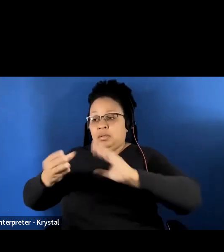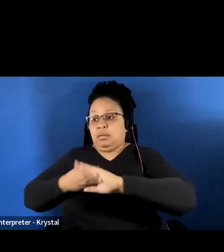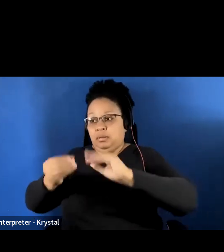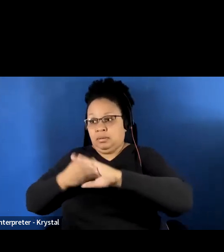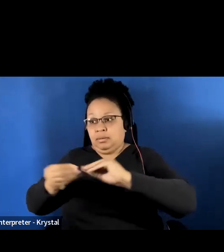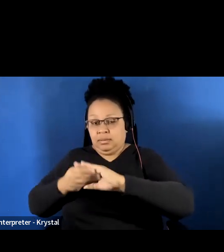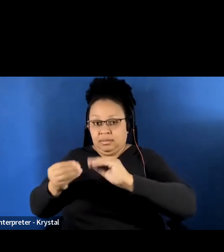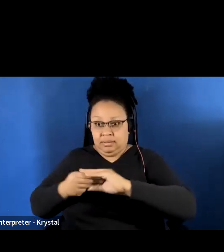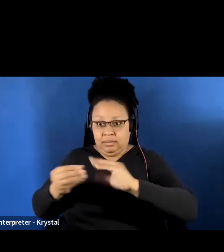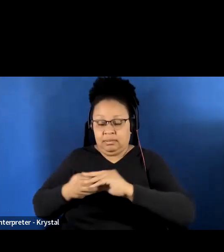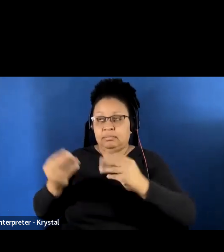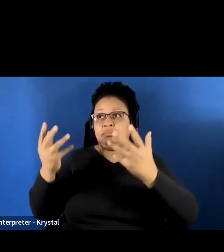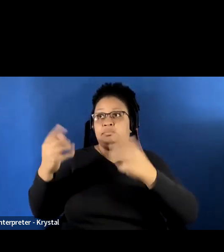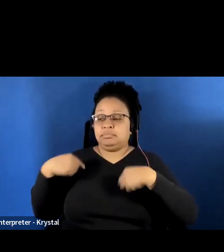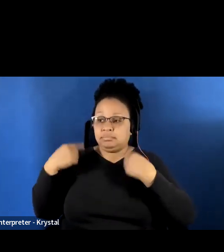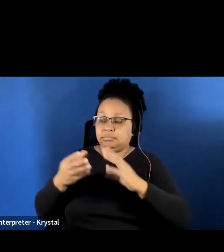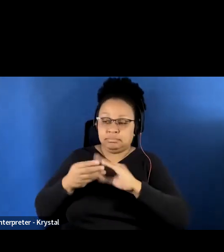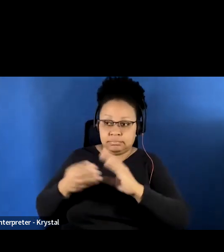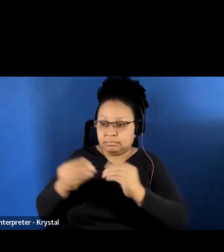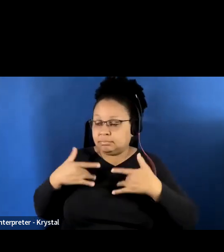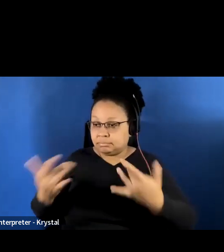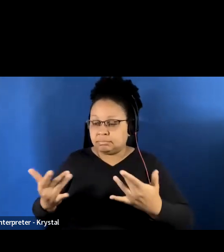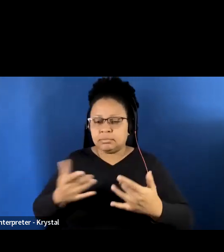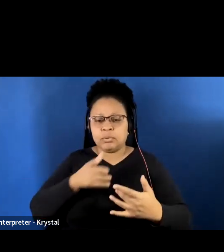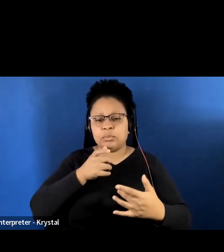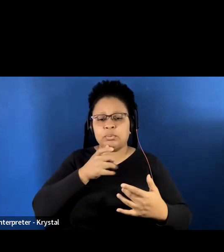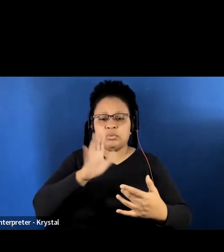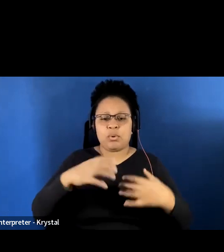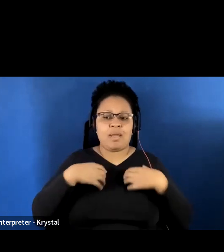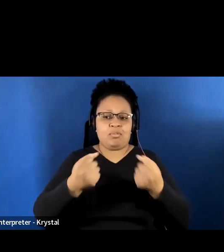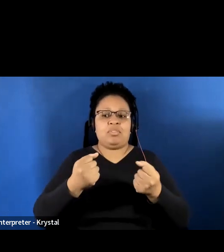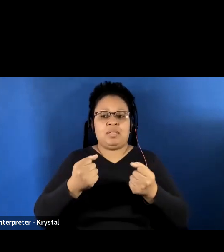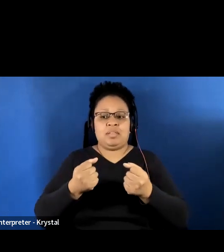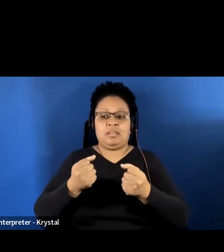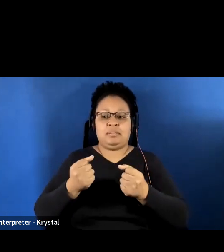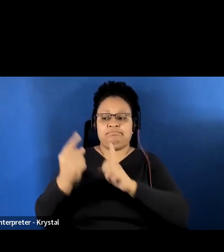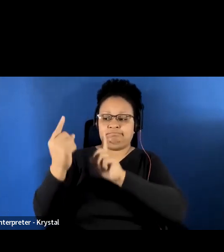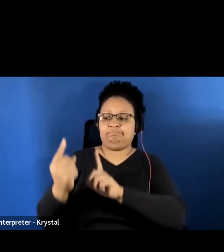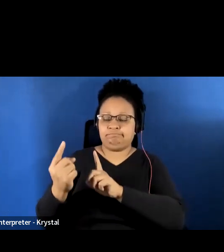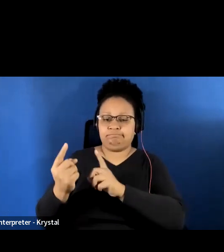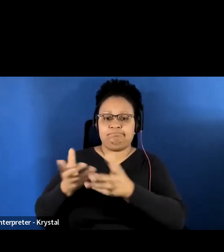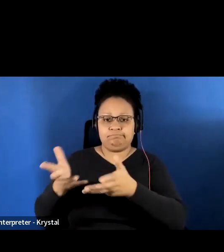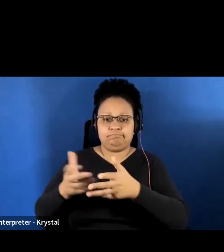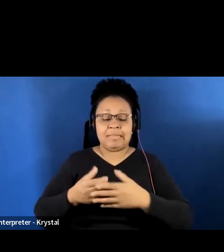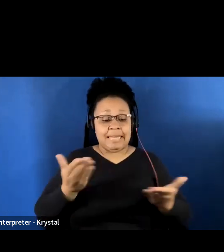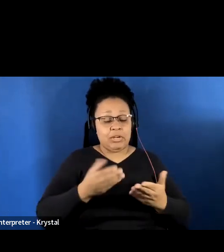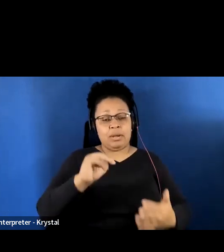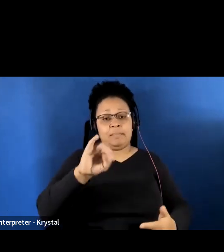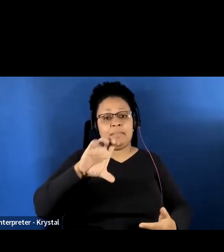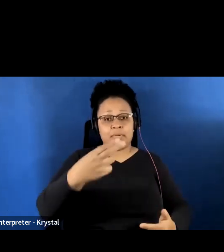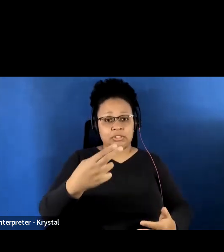outlet for you? In Michigan, I'm lucky enough to have 13